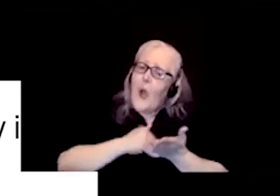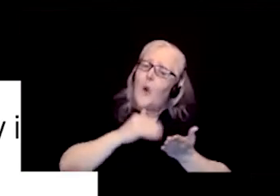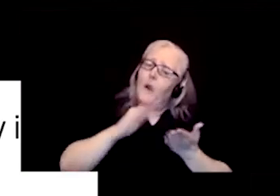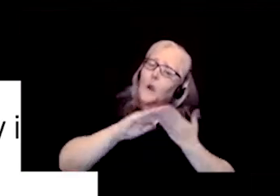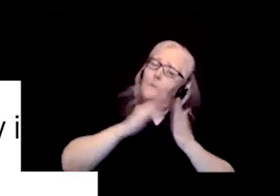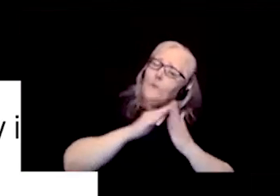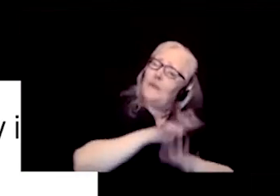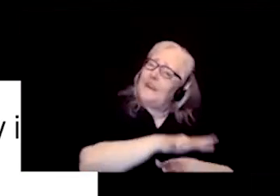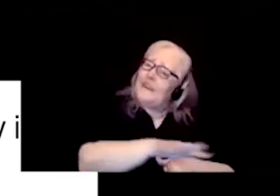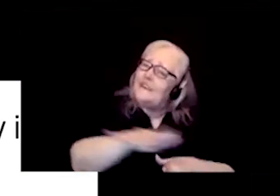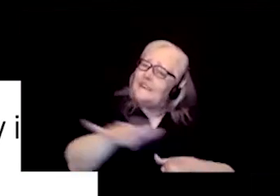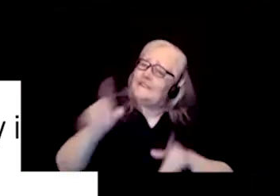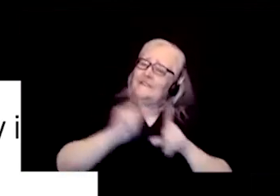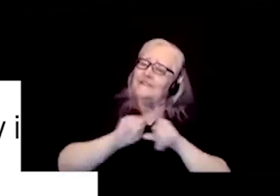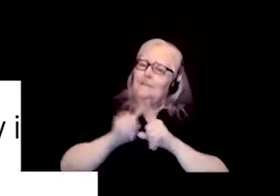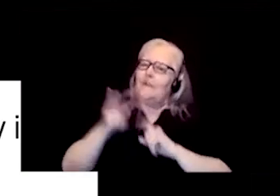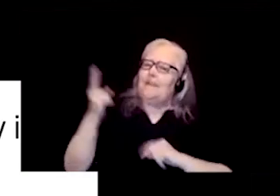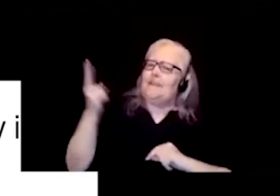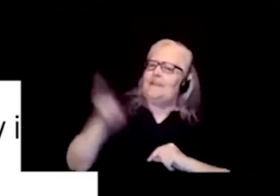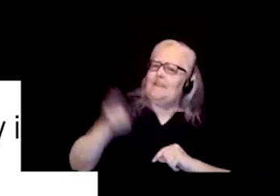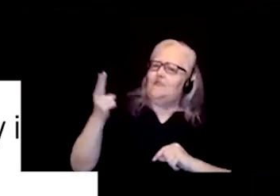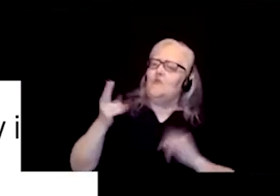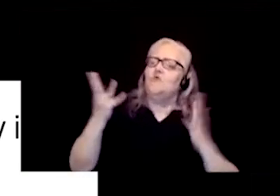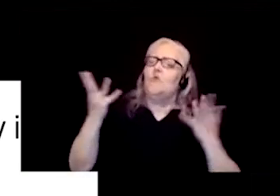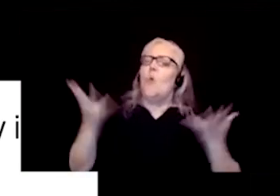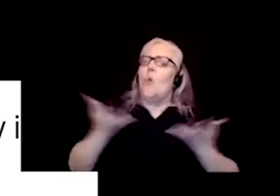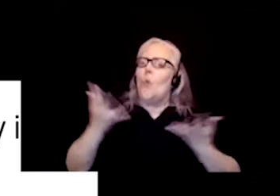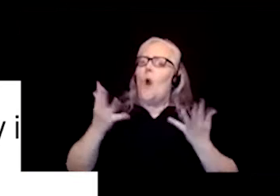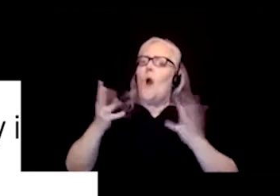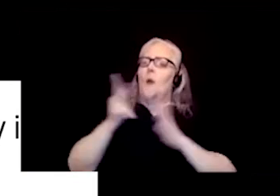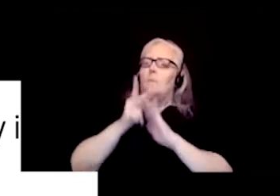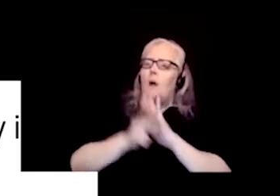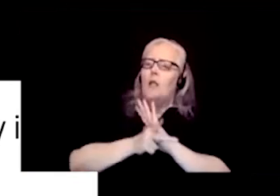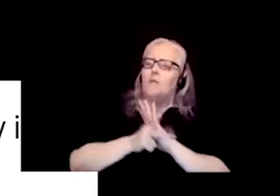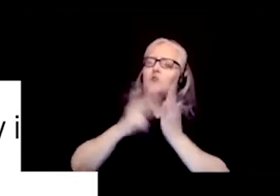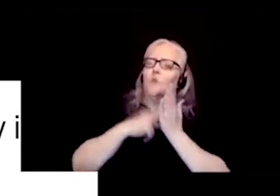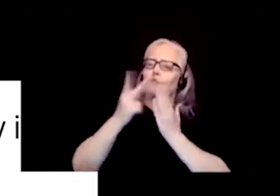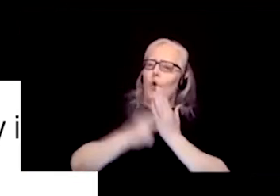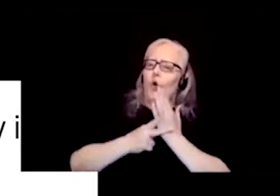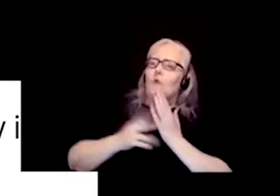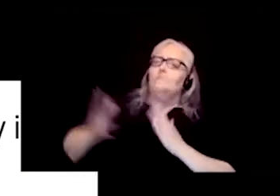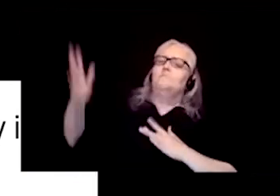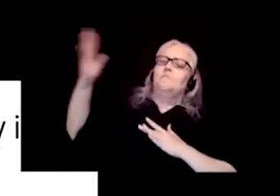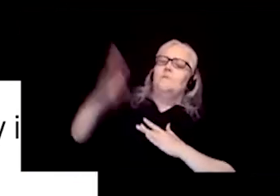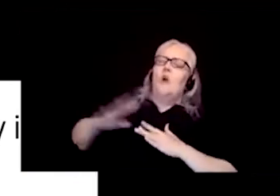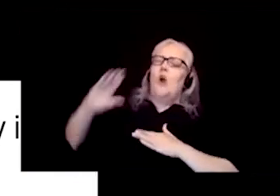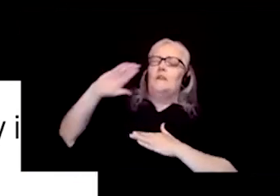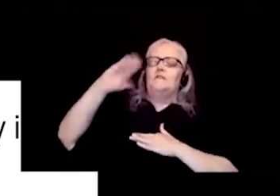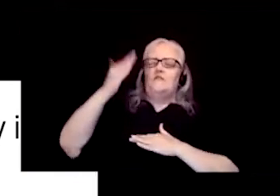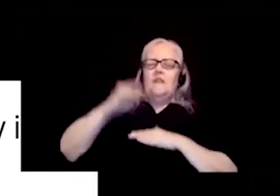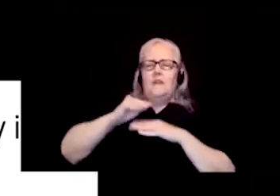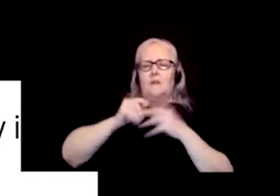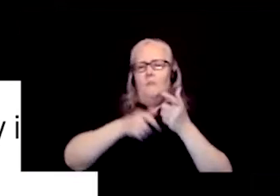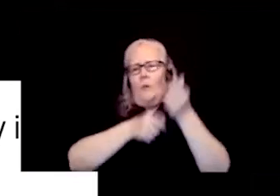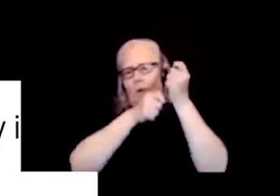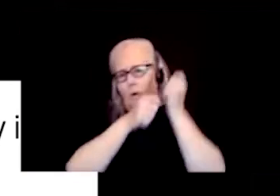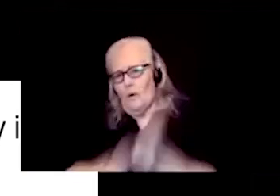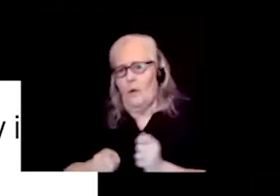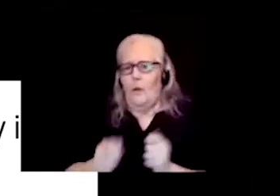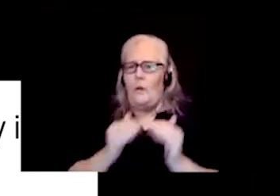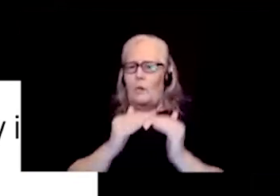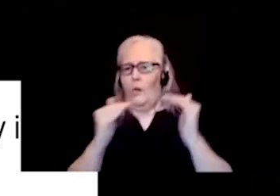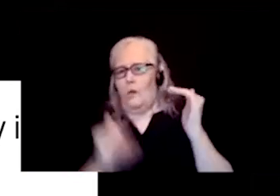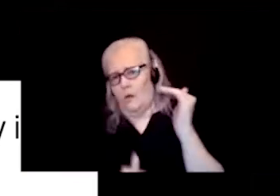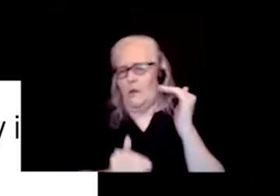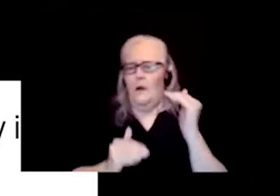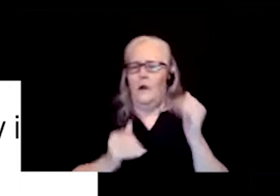past policies and programs at all levels that created and perpetuated and exacerbated these inequities.